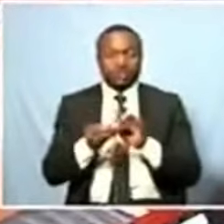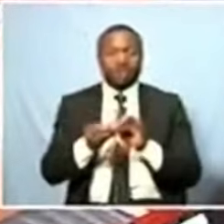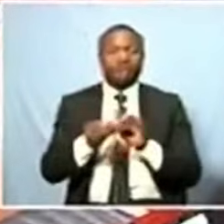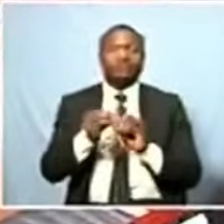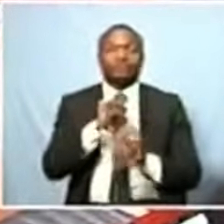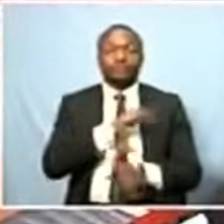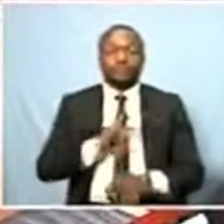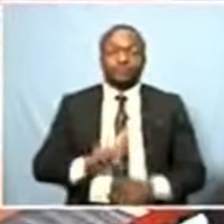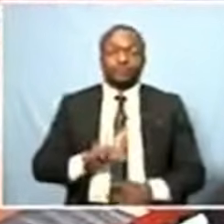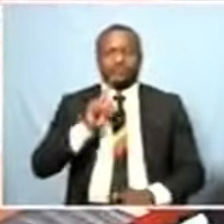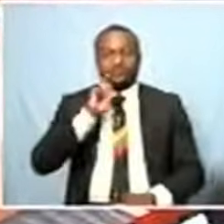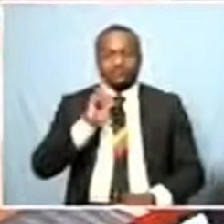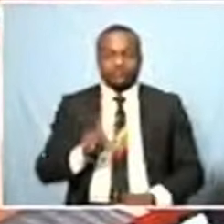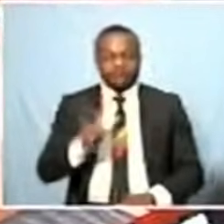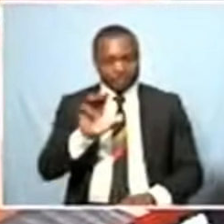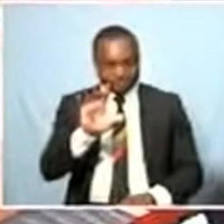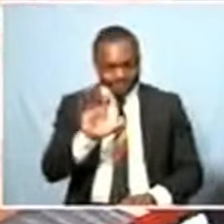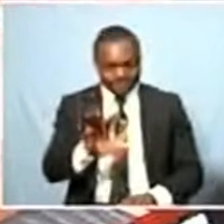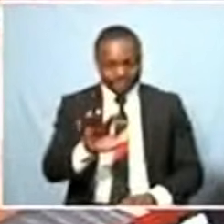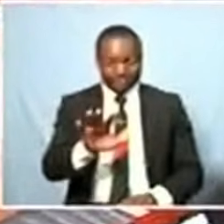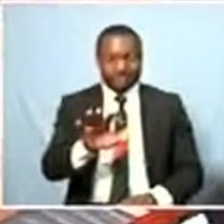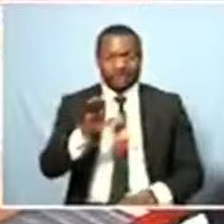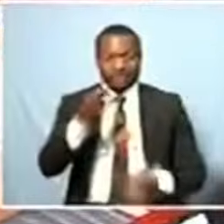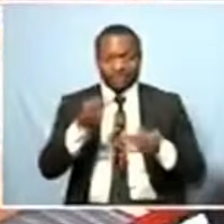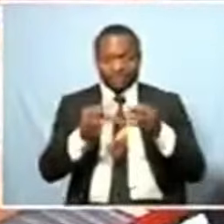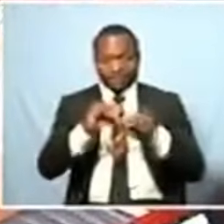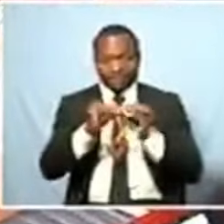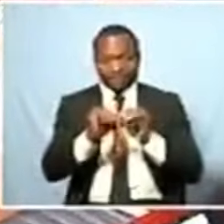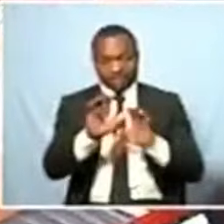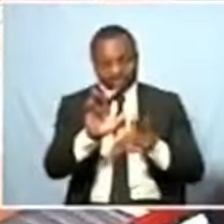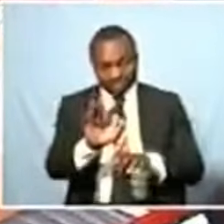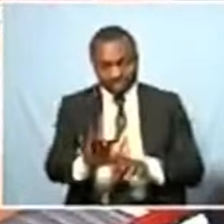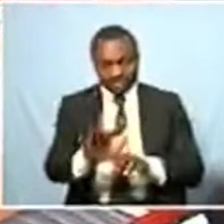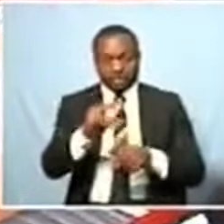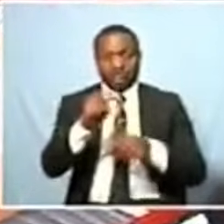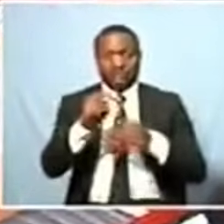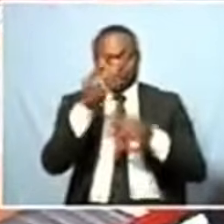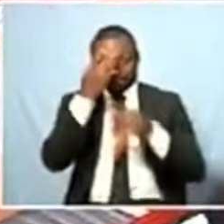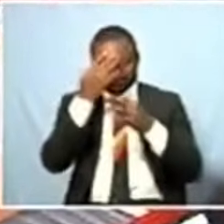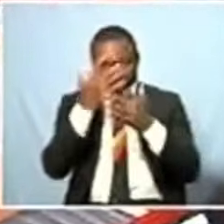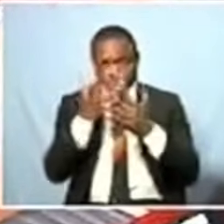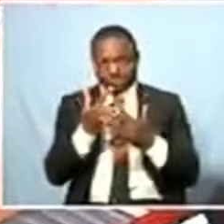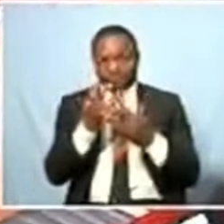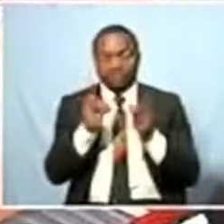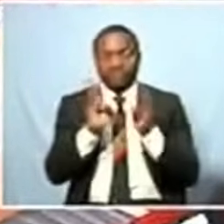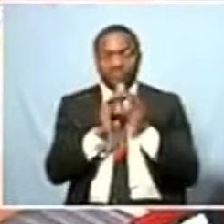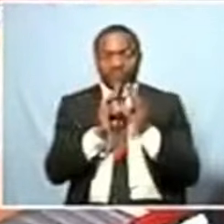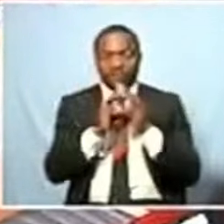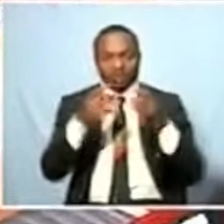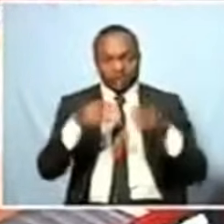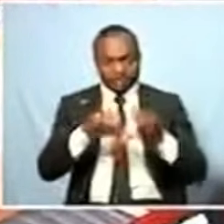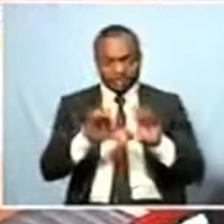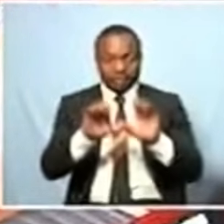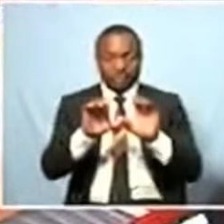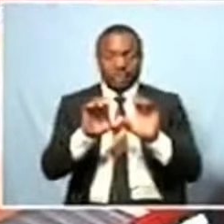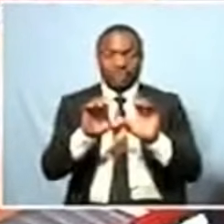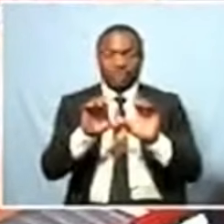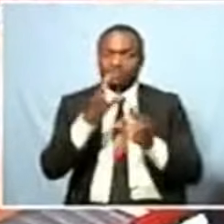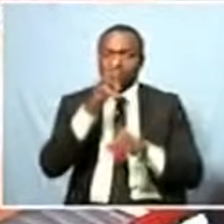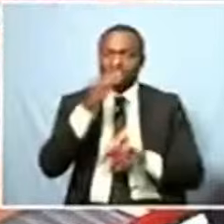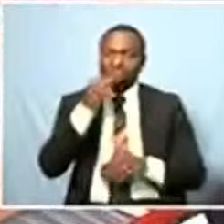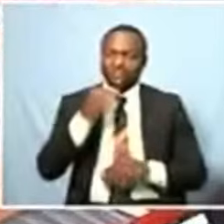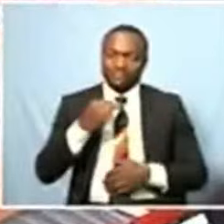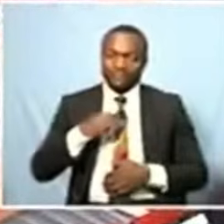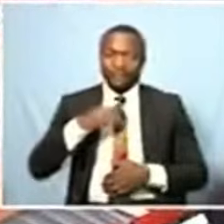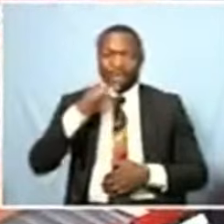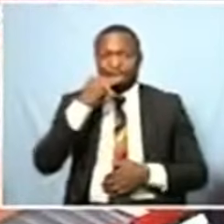business to be transacted on the floor of the House. So once a quorum is constituted, we do expect business of the House to resume. And Matimba, we must make